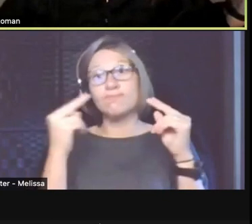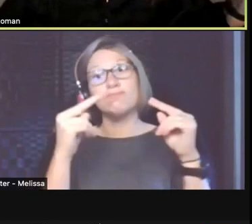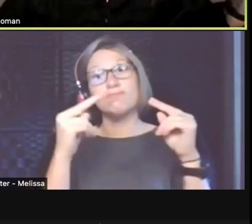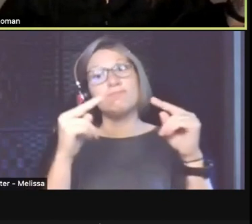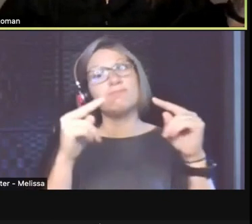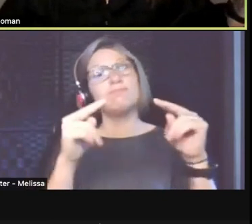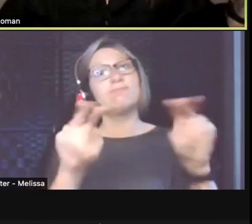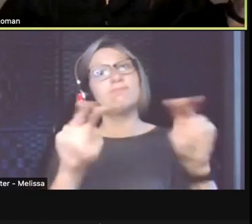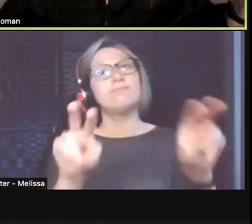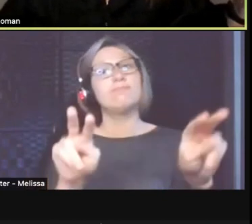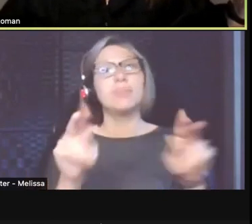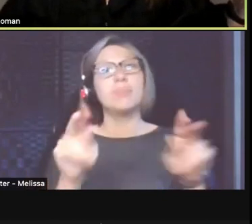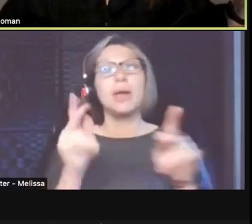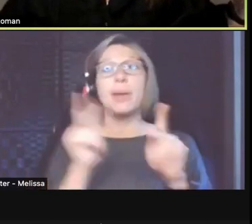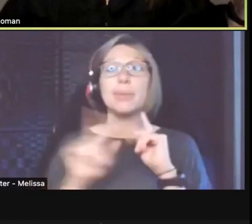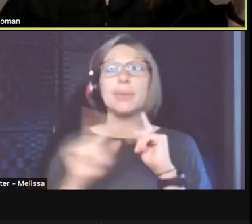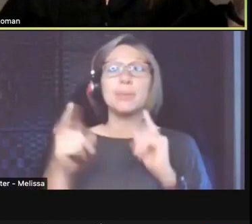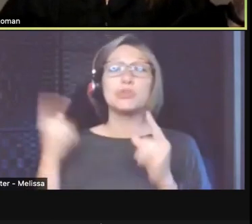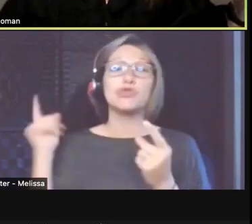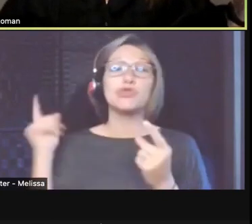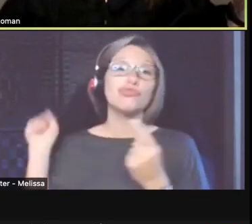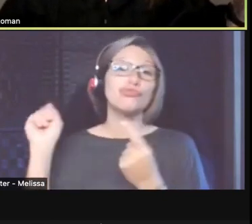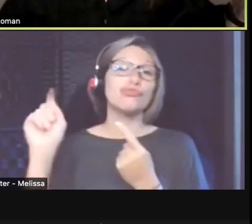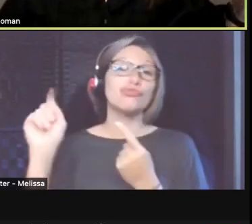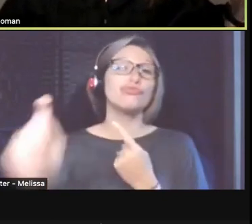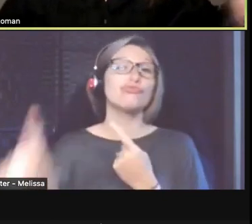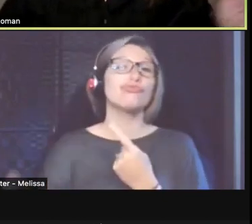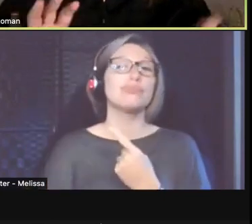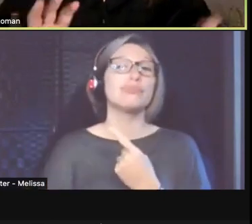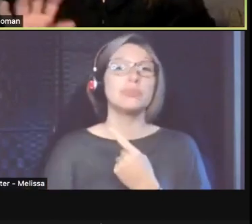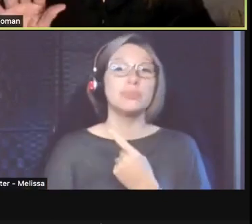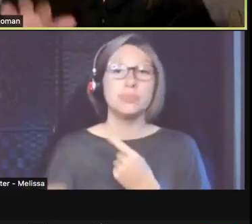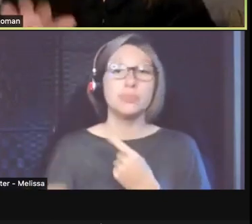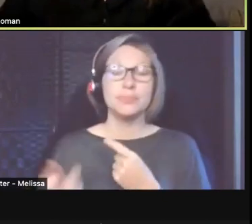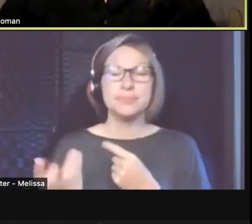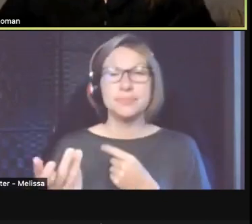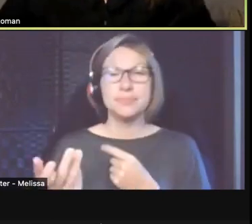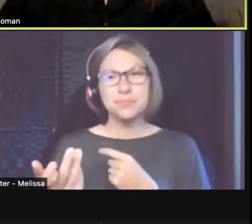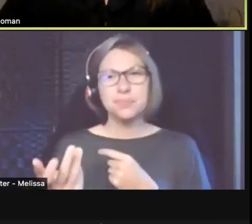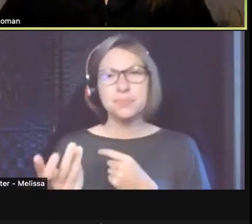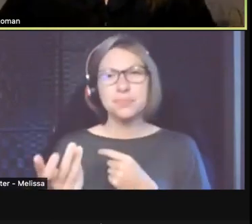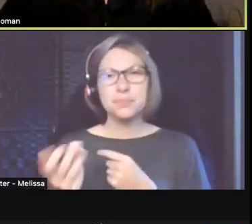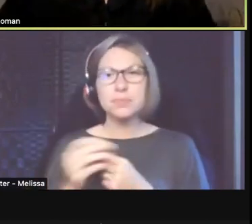moving right past them. And so